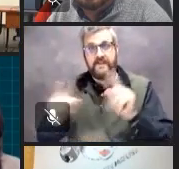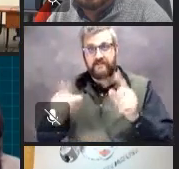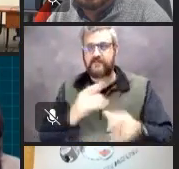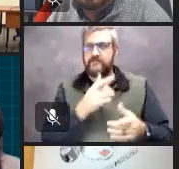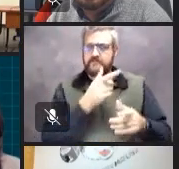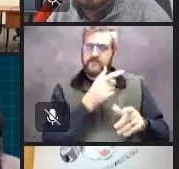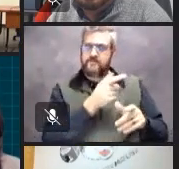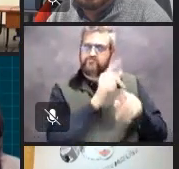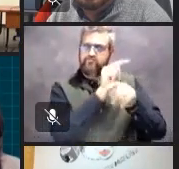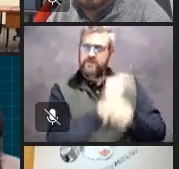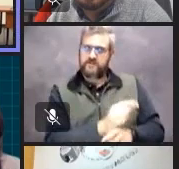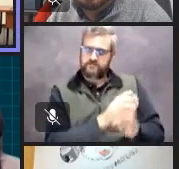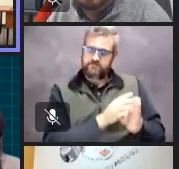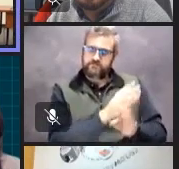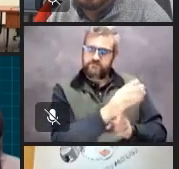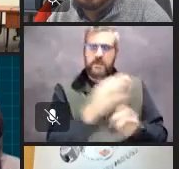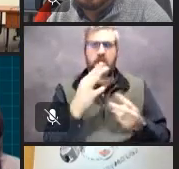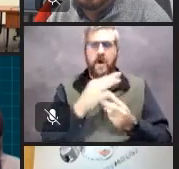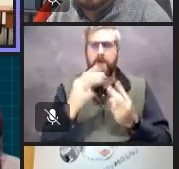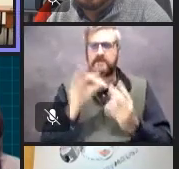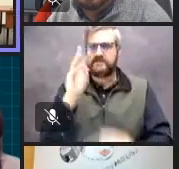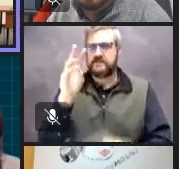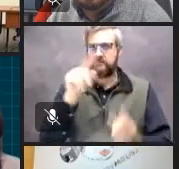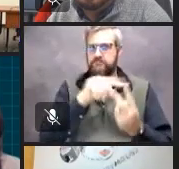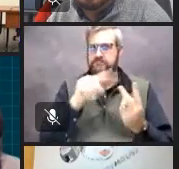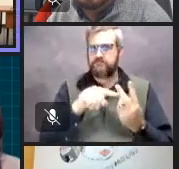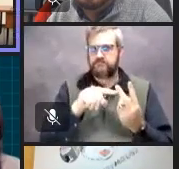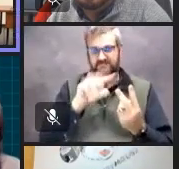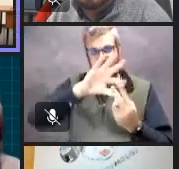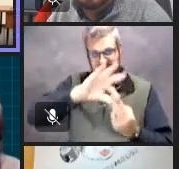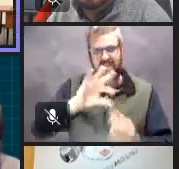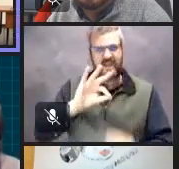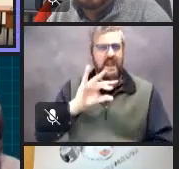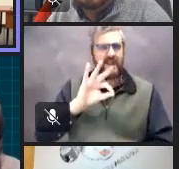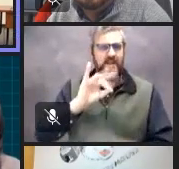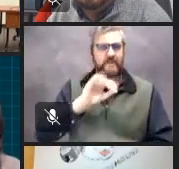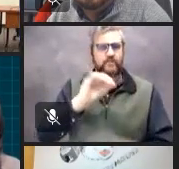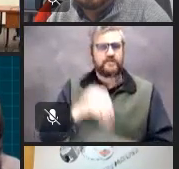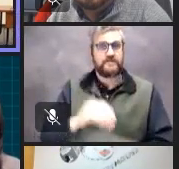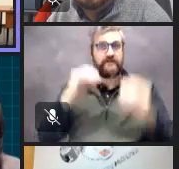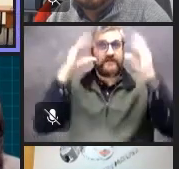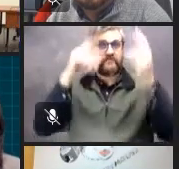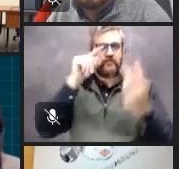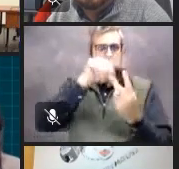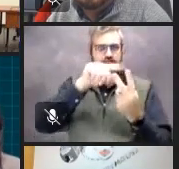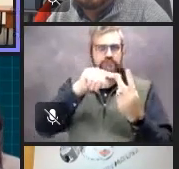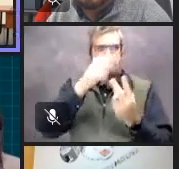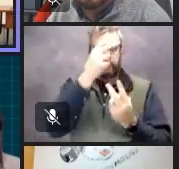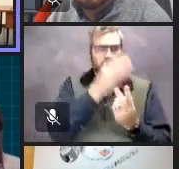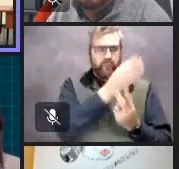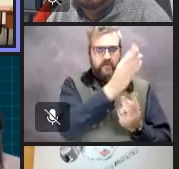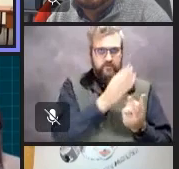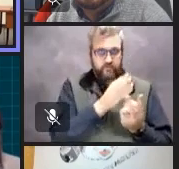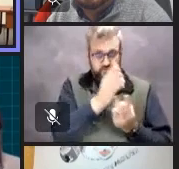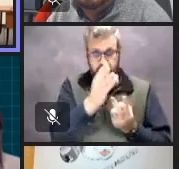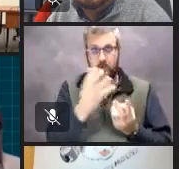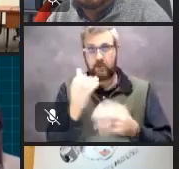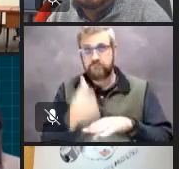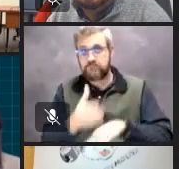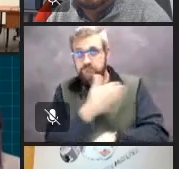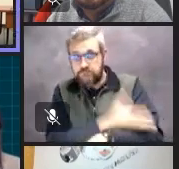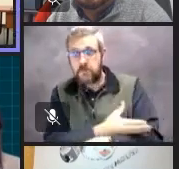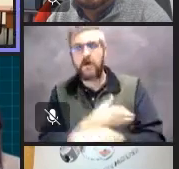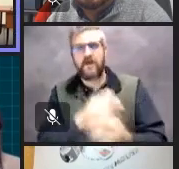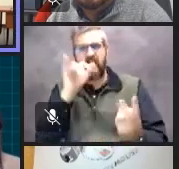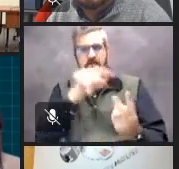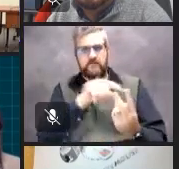route and on option 6, because that's where 98% of our teachers come from, is from those two routes. So if you want to do something at scale, you really have to